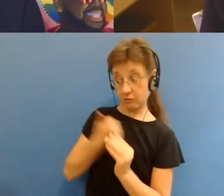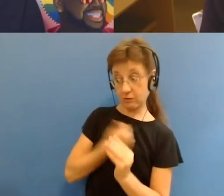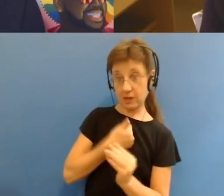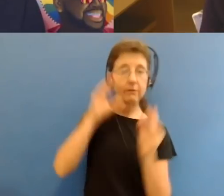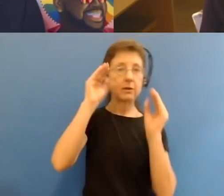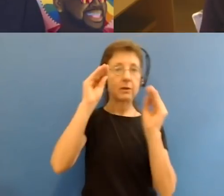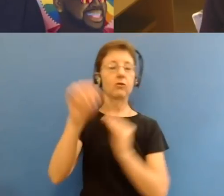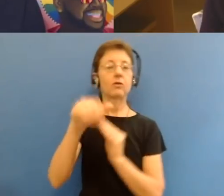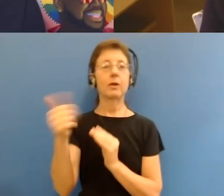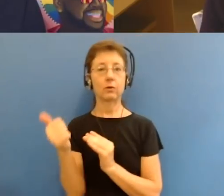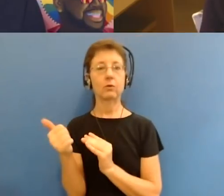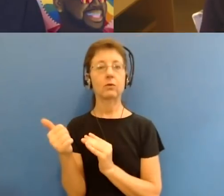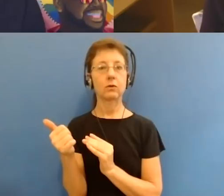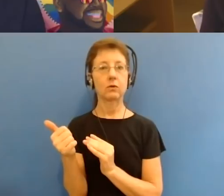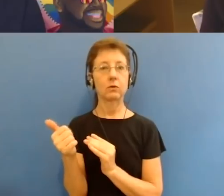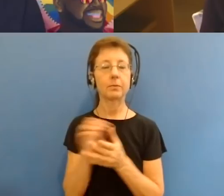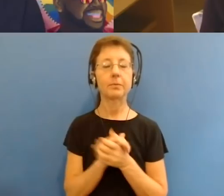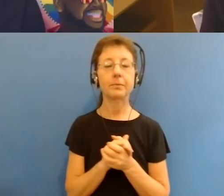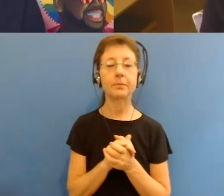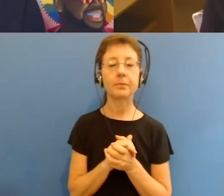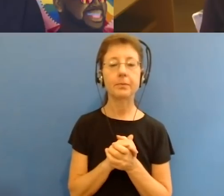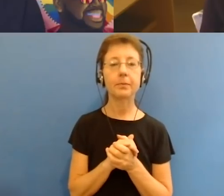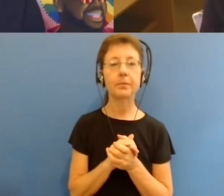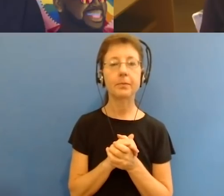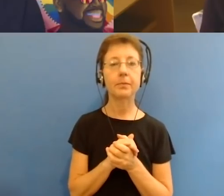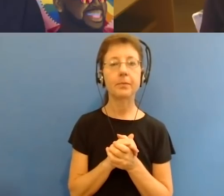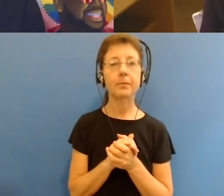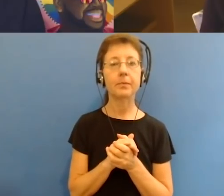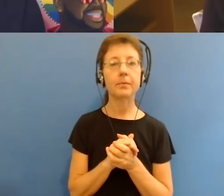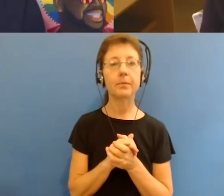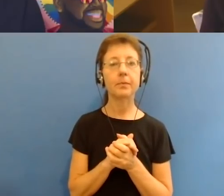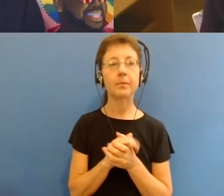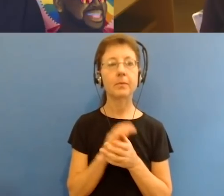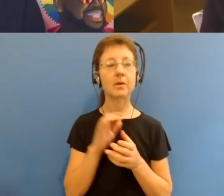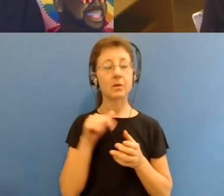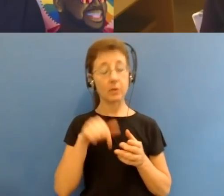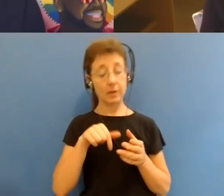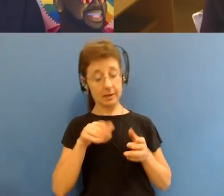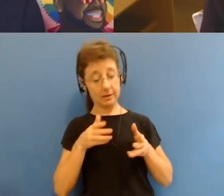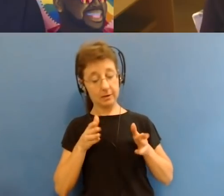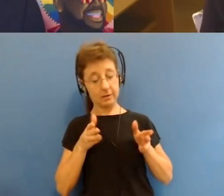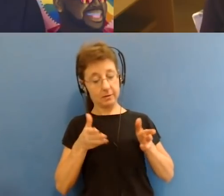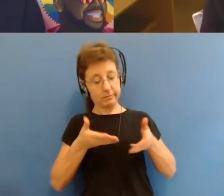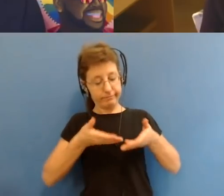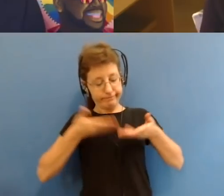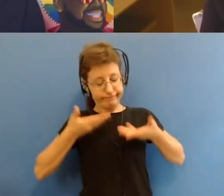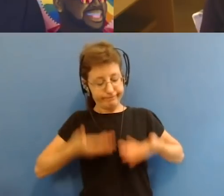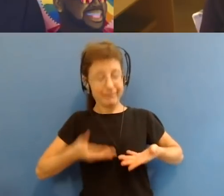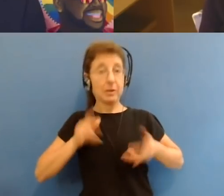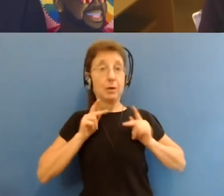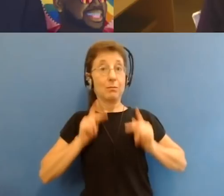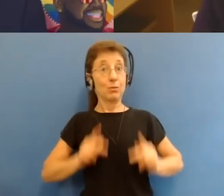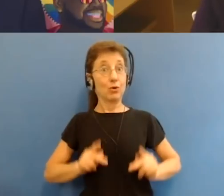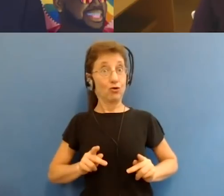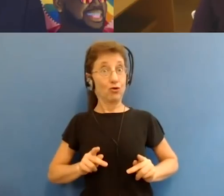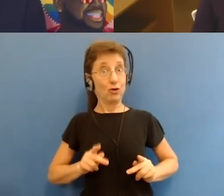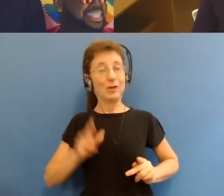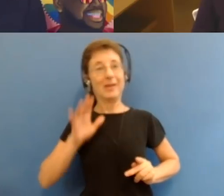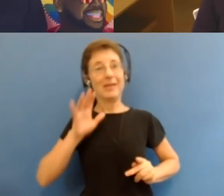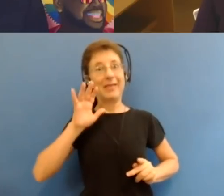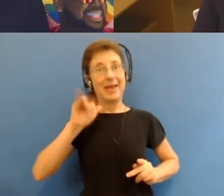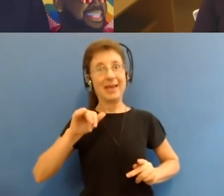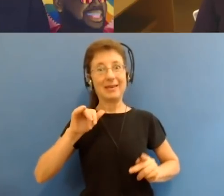that the realm of the personal is such a profound tool of transformation and teaching for me. And this is why I